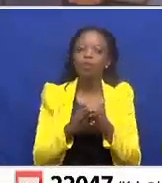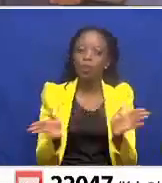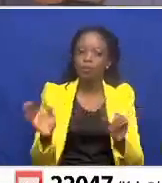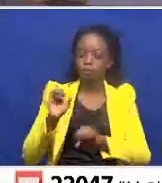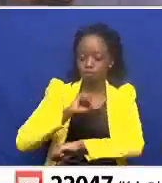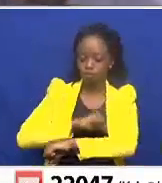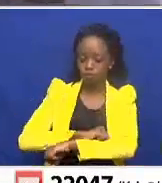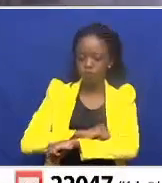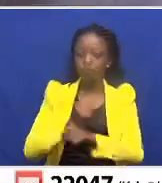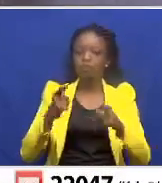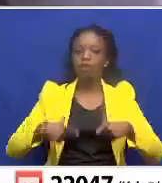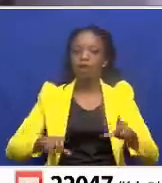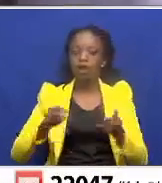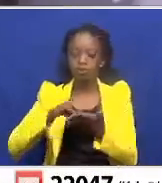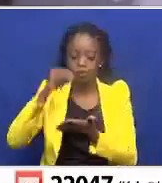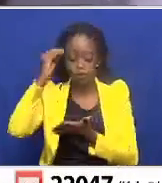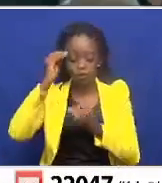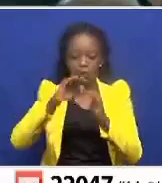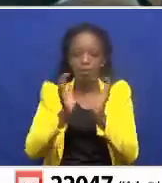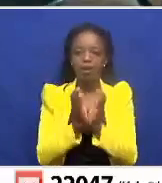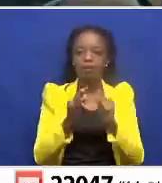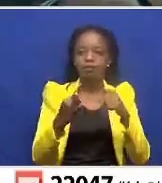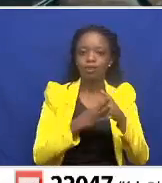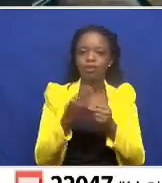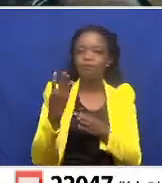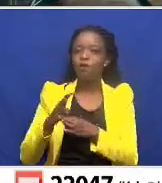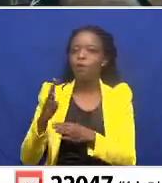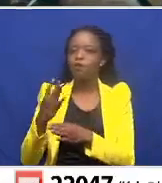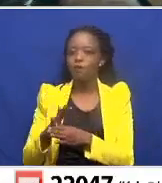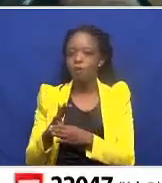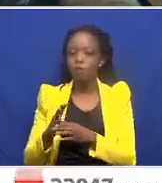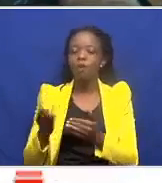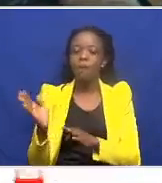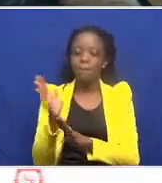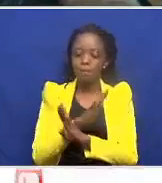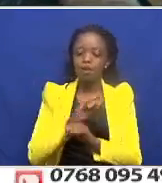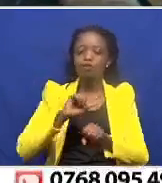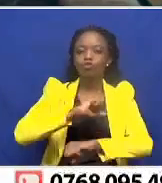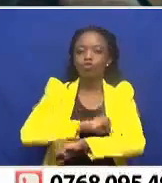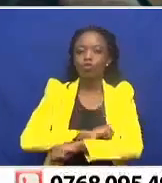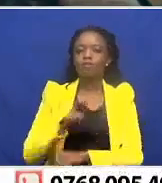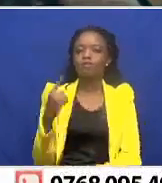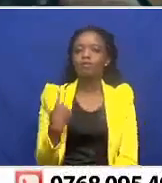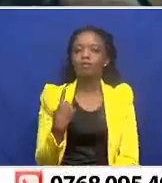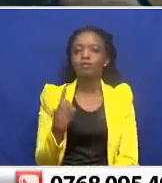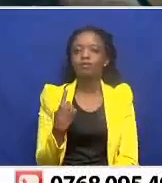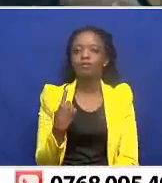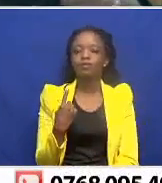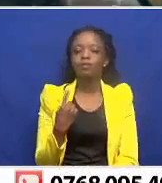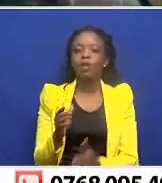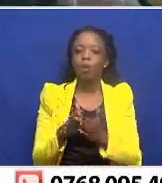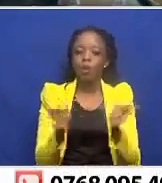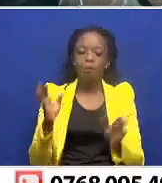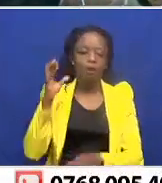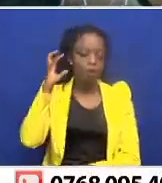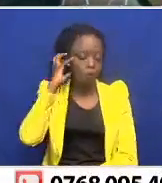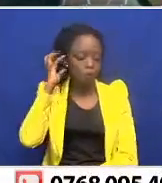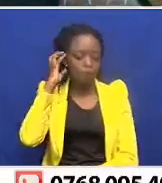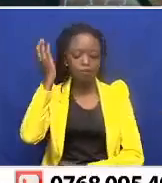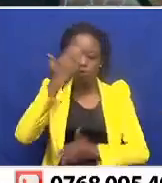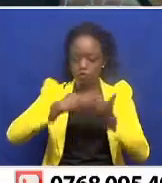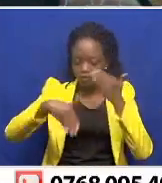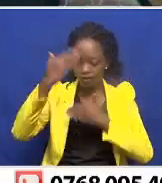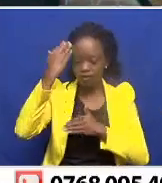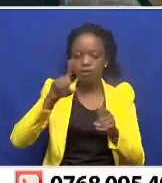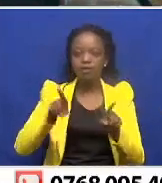schools and allow candidates in Class 8 and Form 4 to resume schools first. The reopening of colleges, universities and